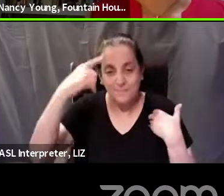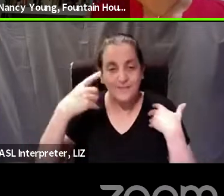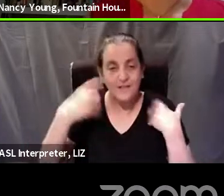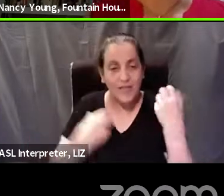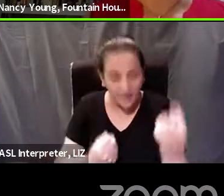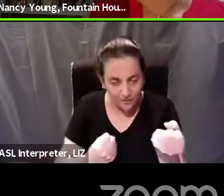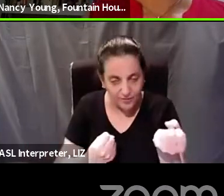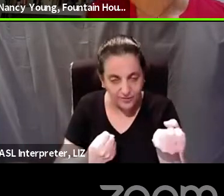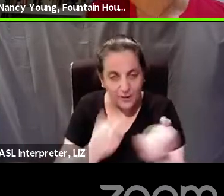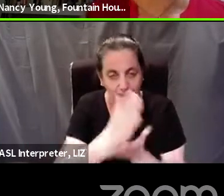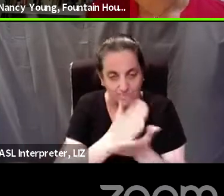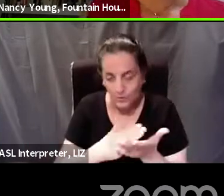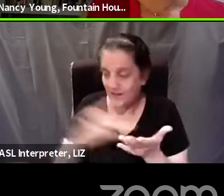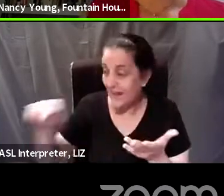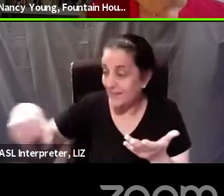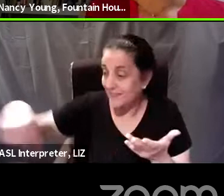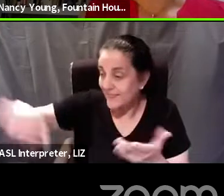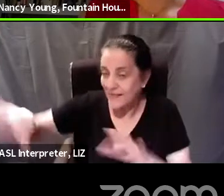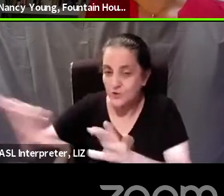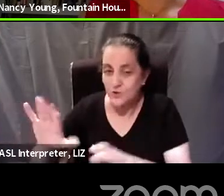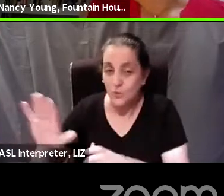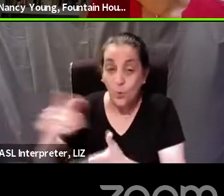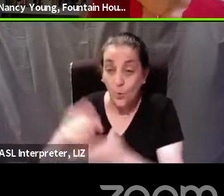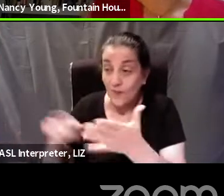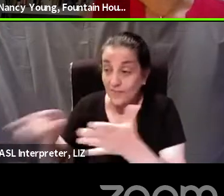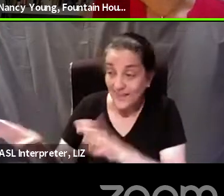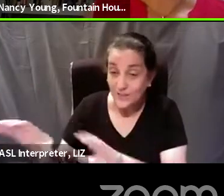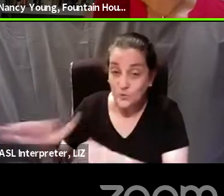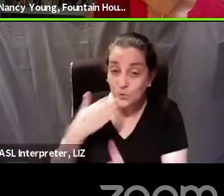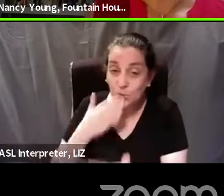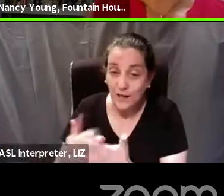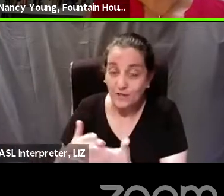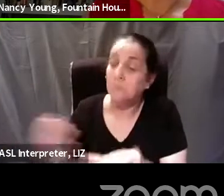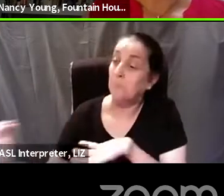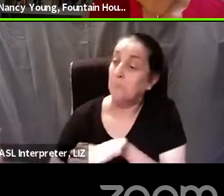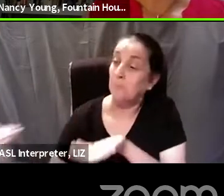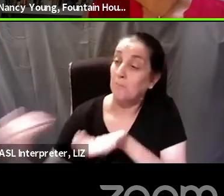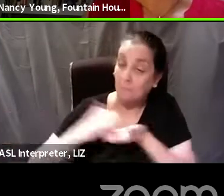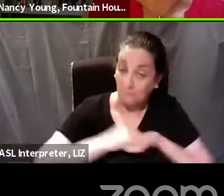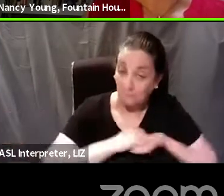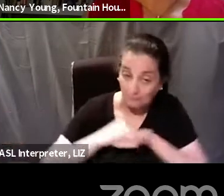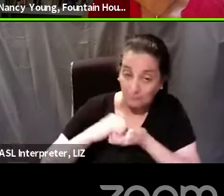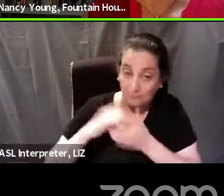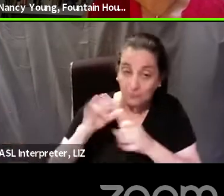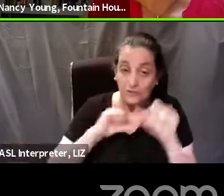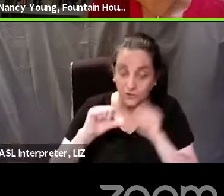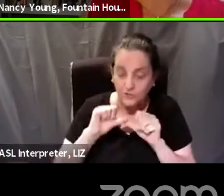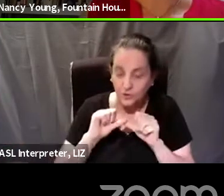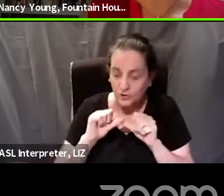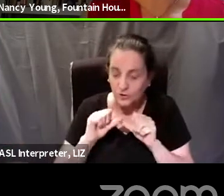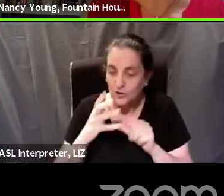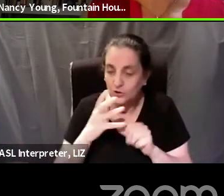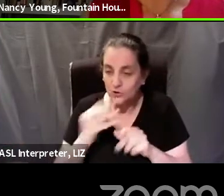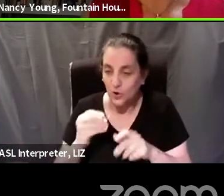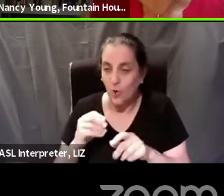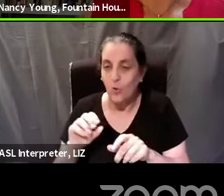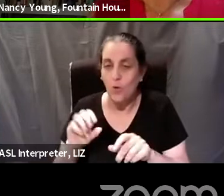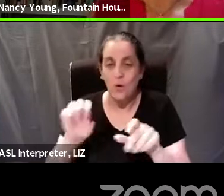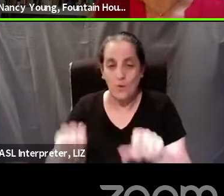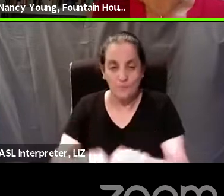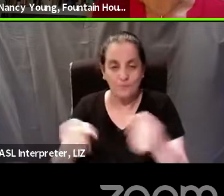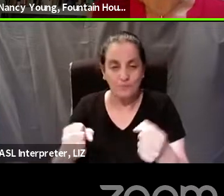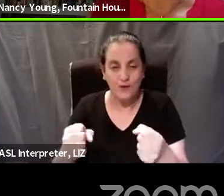do what they do well. So we have the street outreach component that is beautifully done by Breaking Ground,